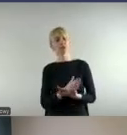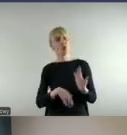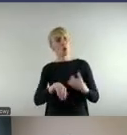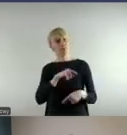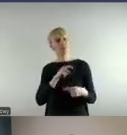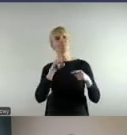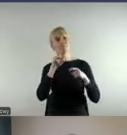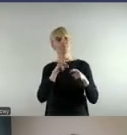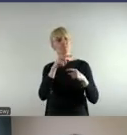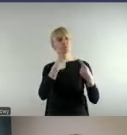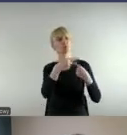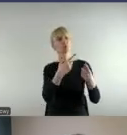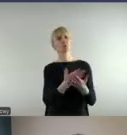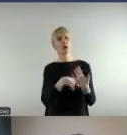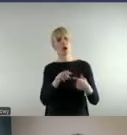municipality authorities.